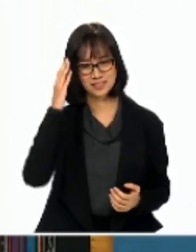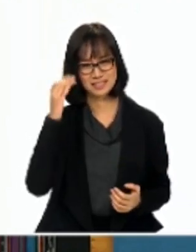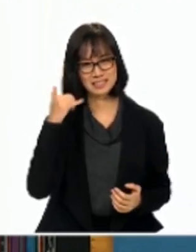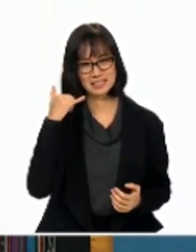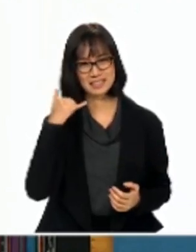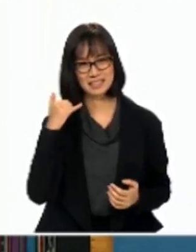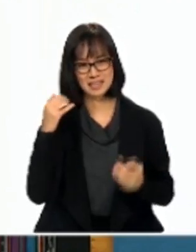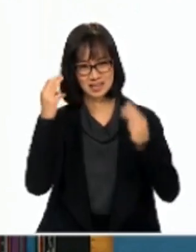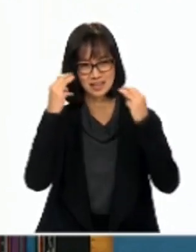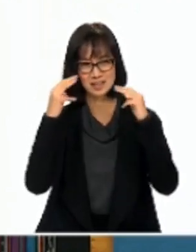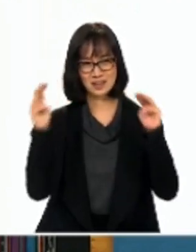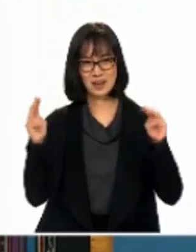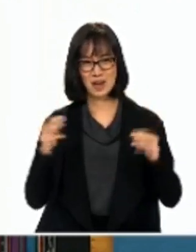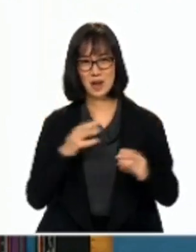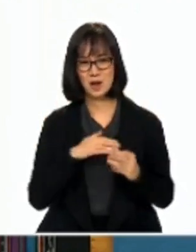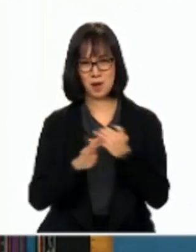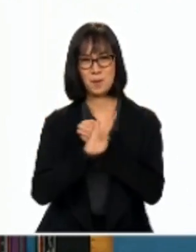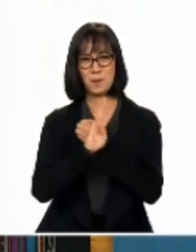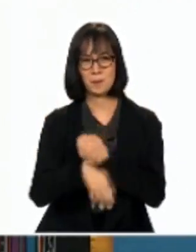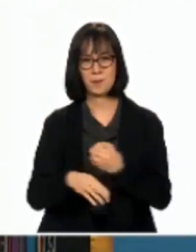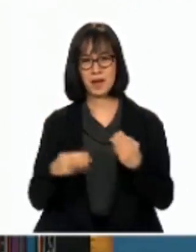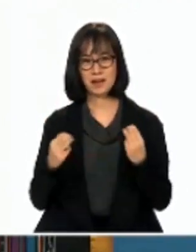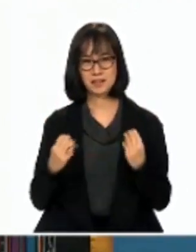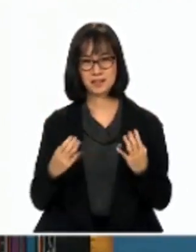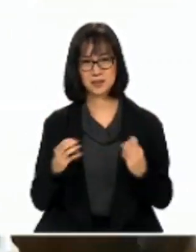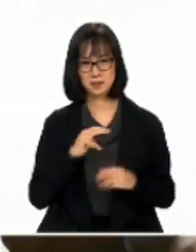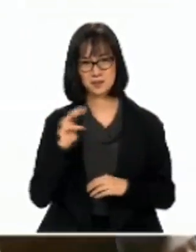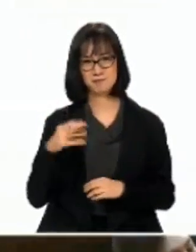are plenty left there. Go.